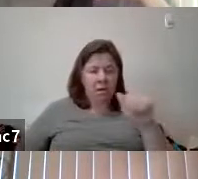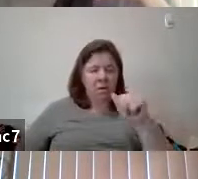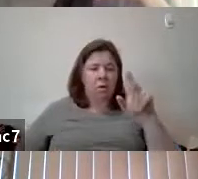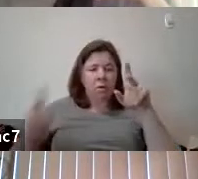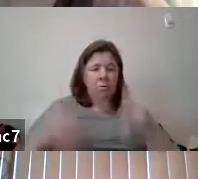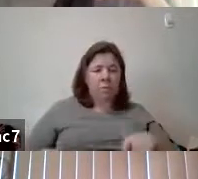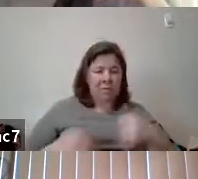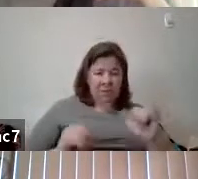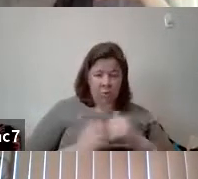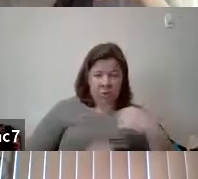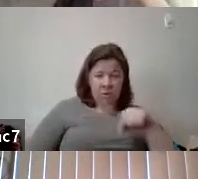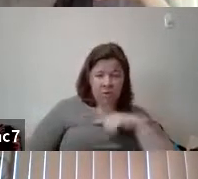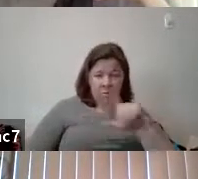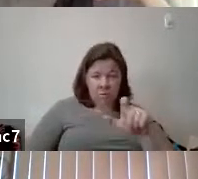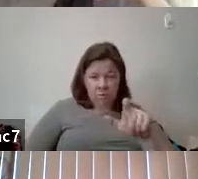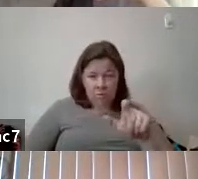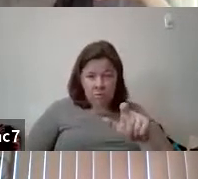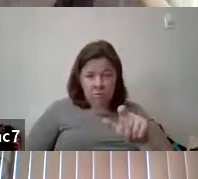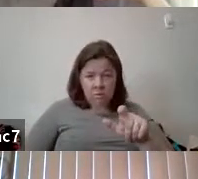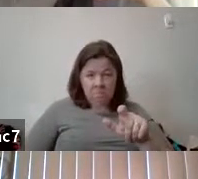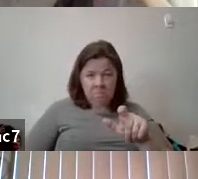are you still with us?